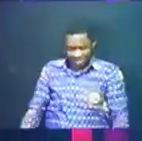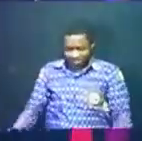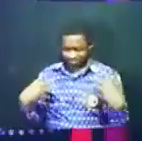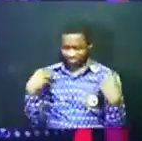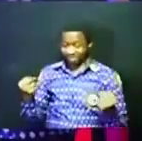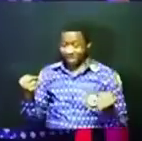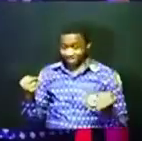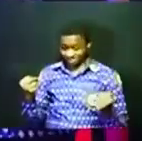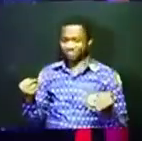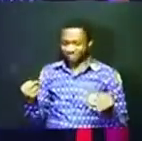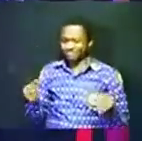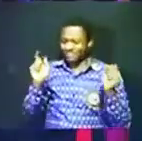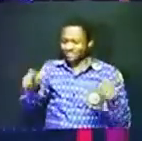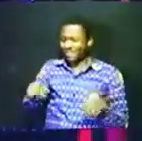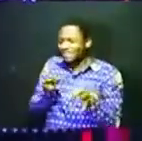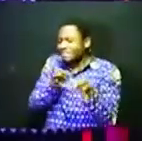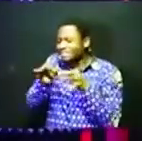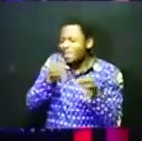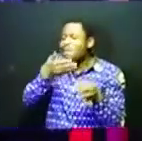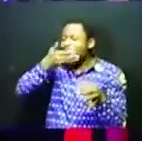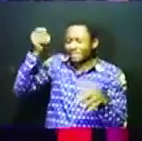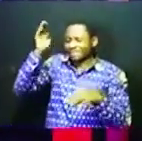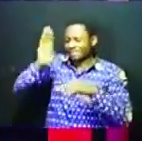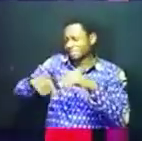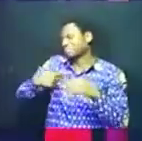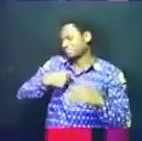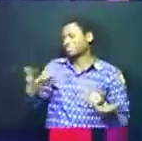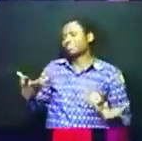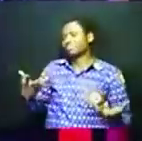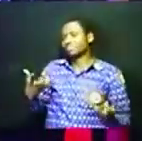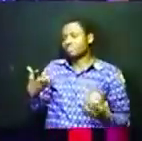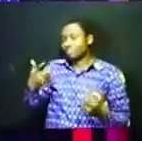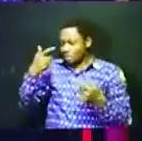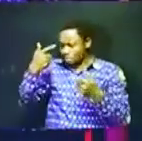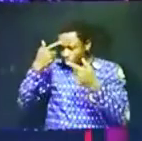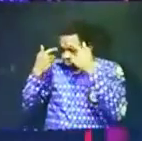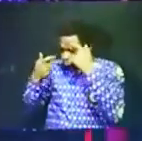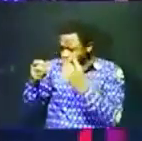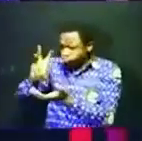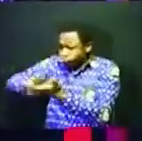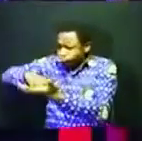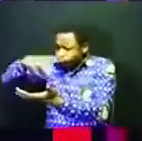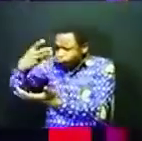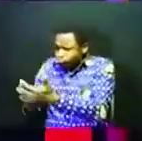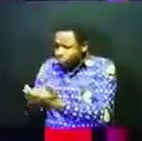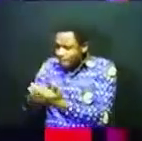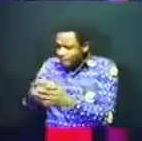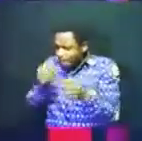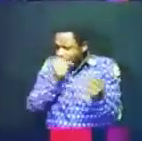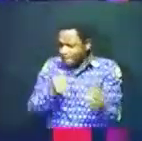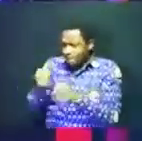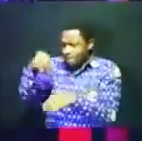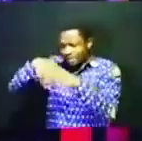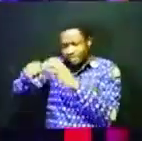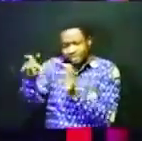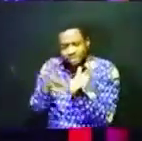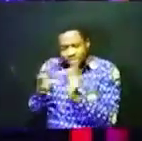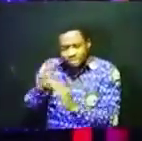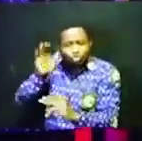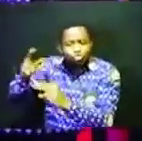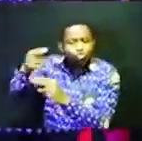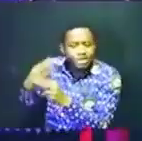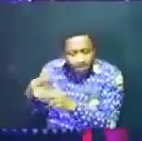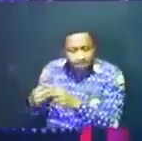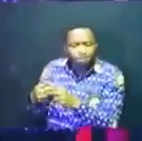Solomon, I saw that no anymore. Obeti machiro we mu achense di making. The preaching in the name of Jesus. Se ye kan sempa